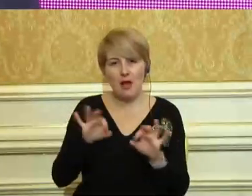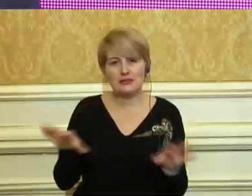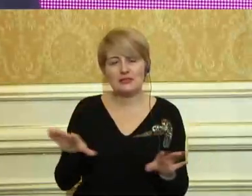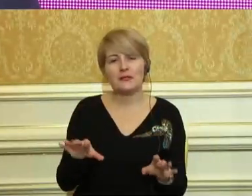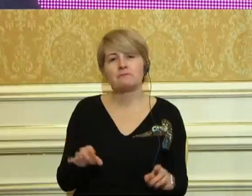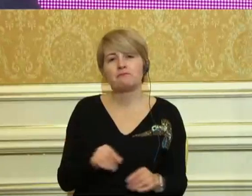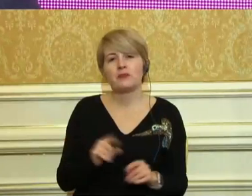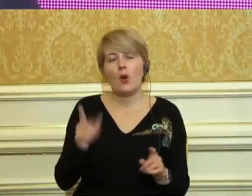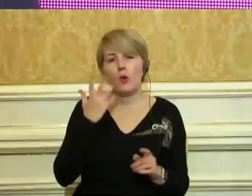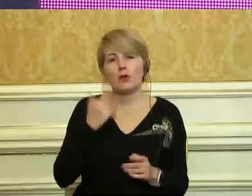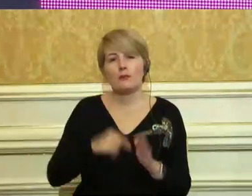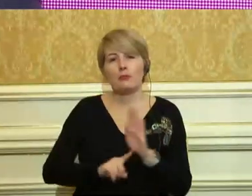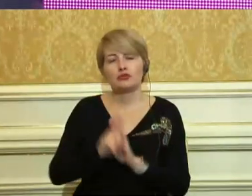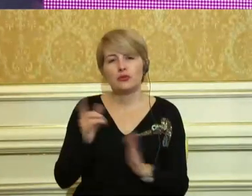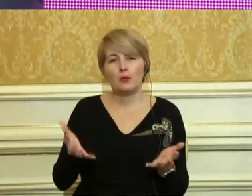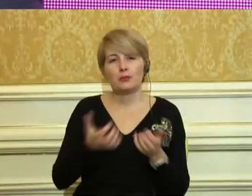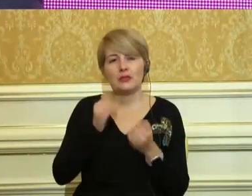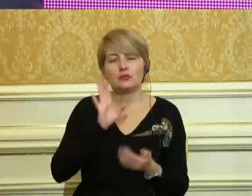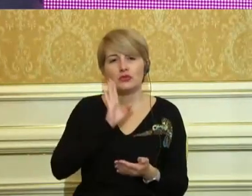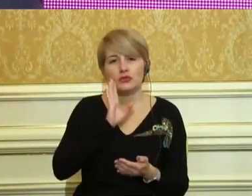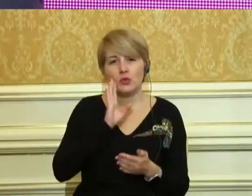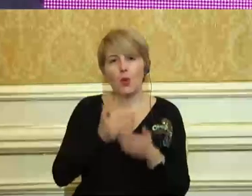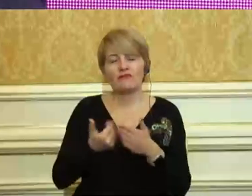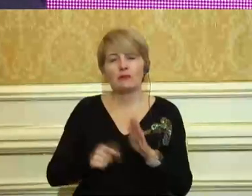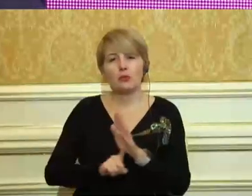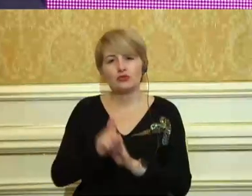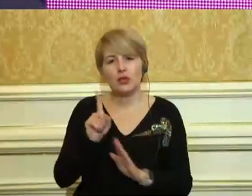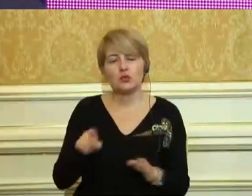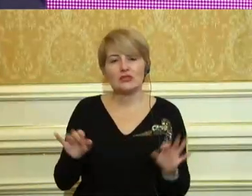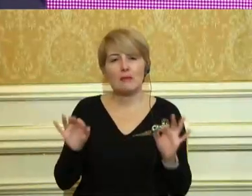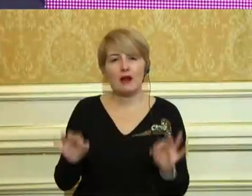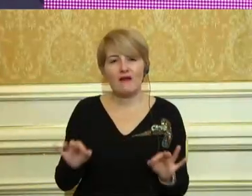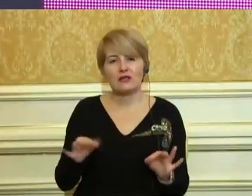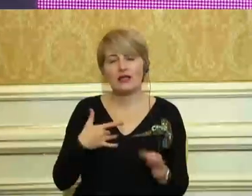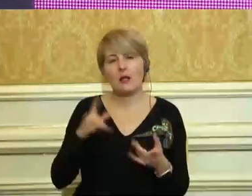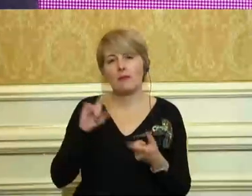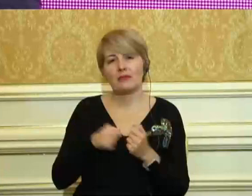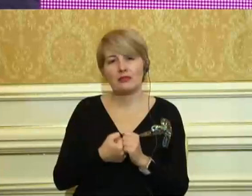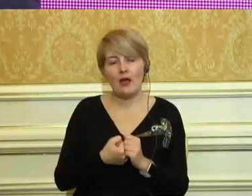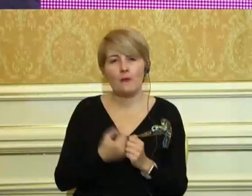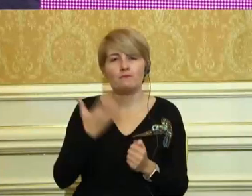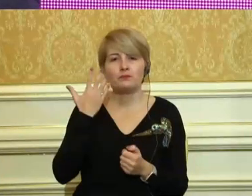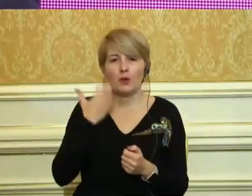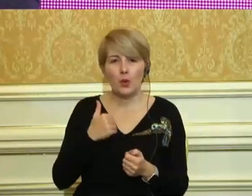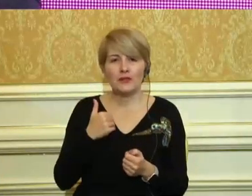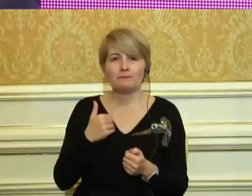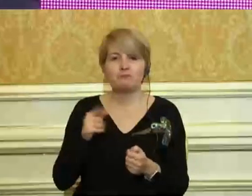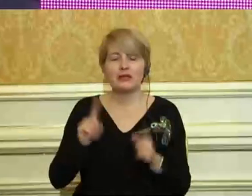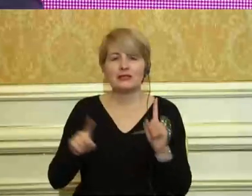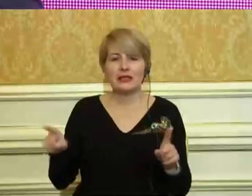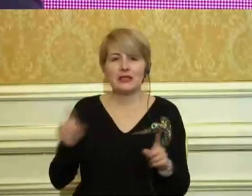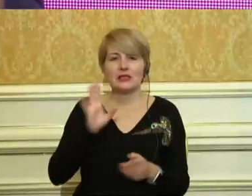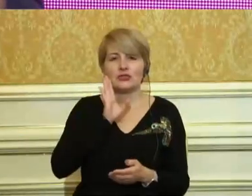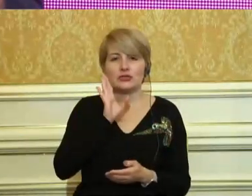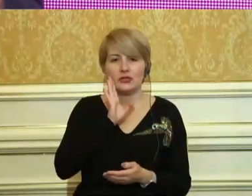committees at FCM and UCLG, and that is true. I remember back when some of the women on our